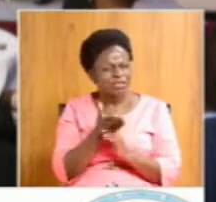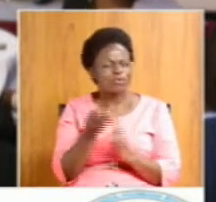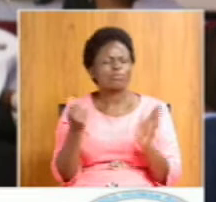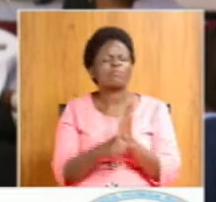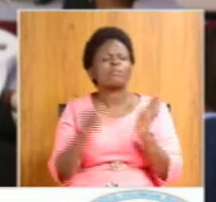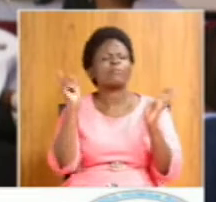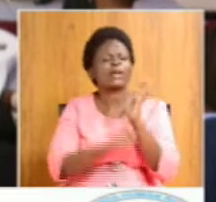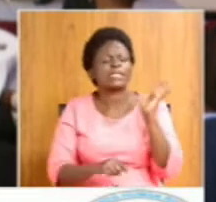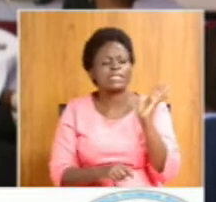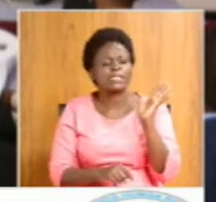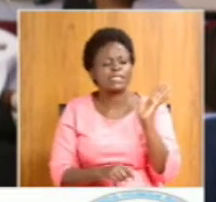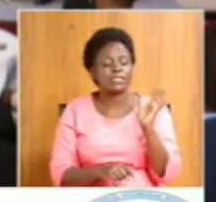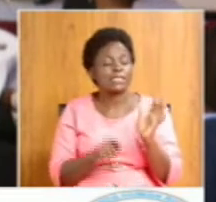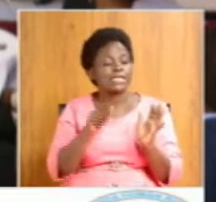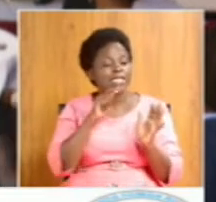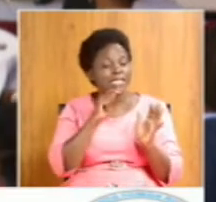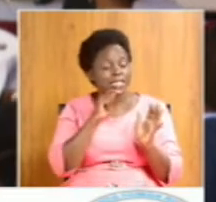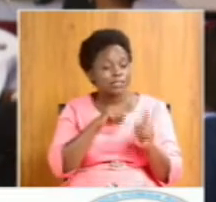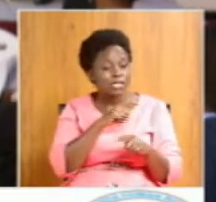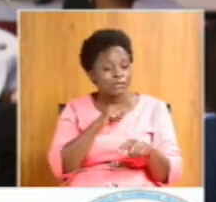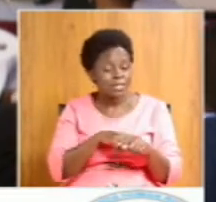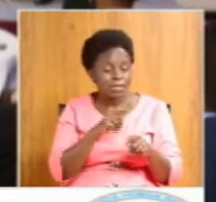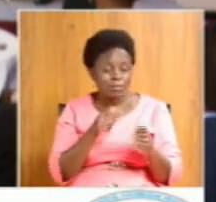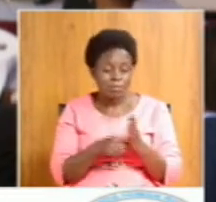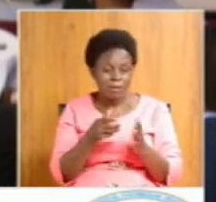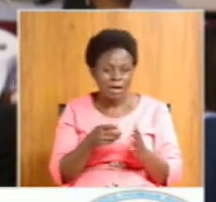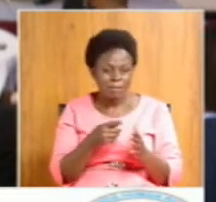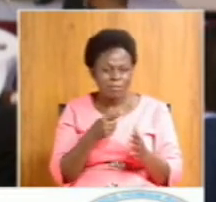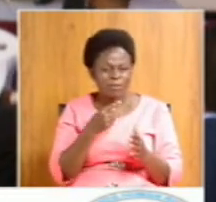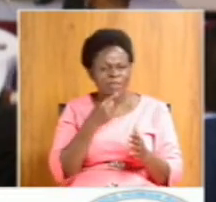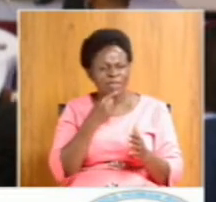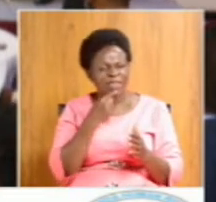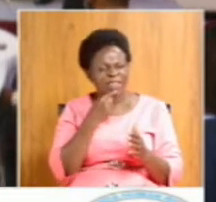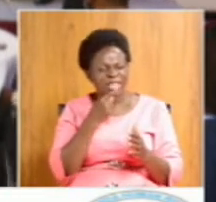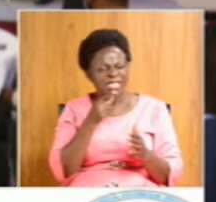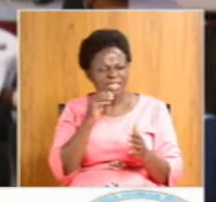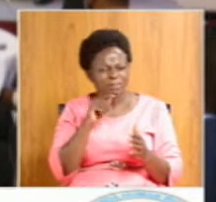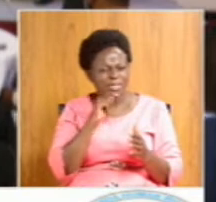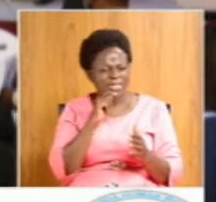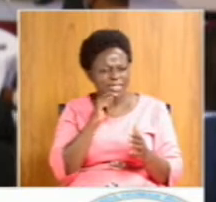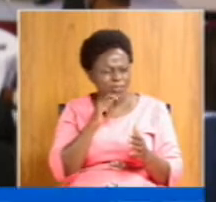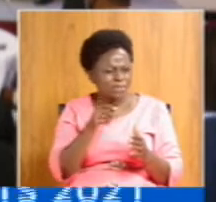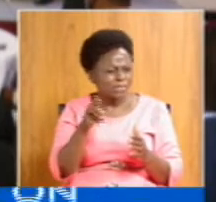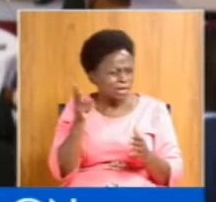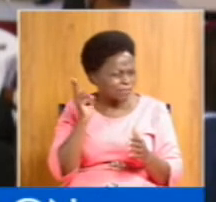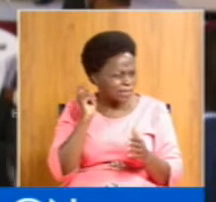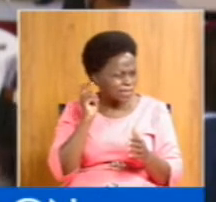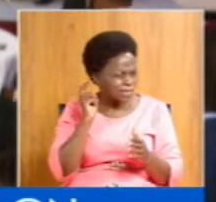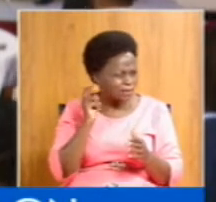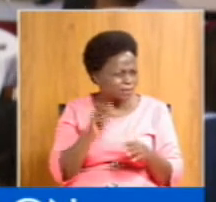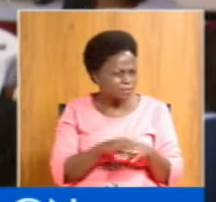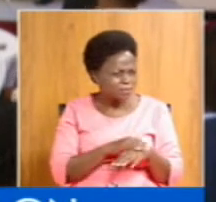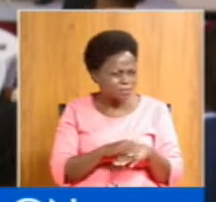the problem? In TESO, every time there's a problem, people say . I have listened to it in Uganda.